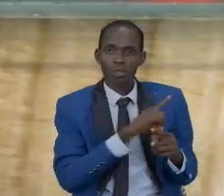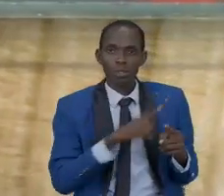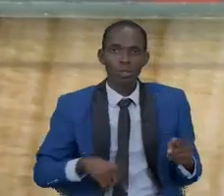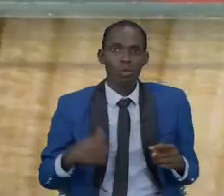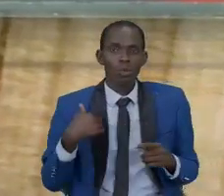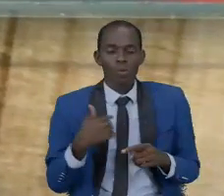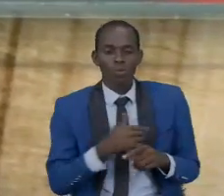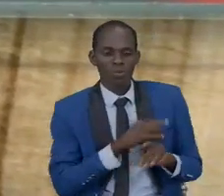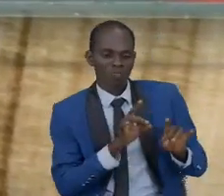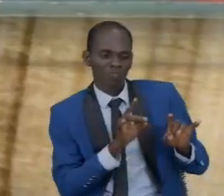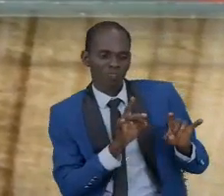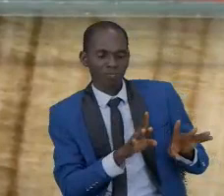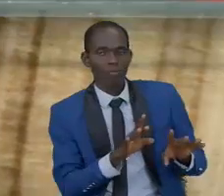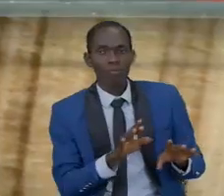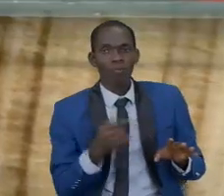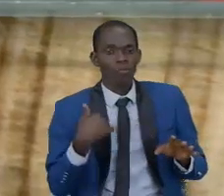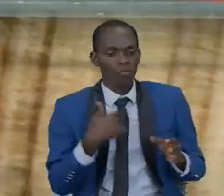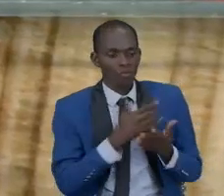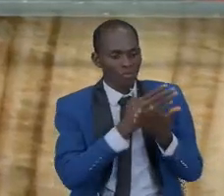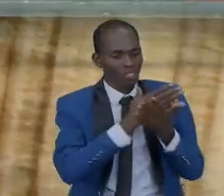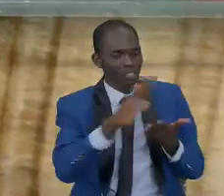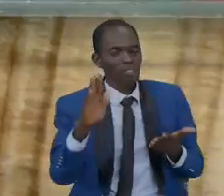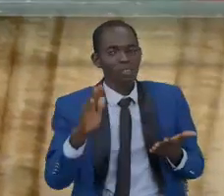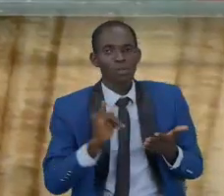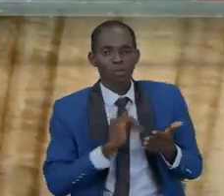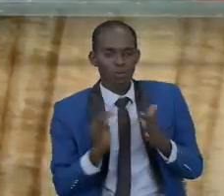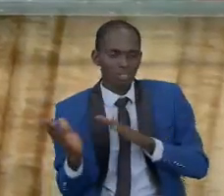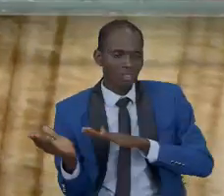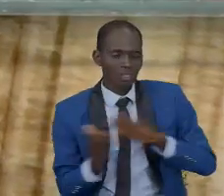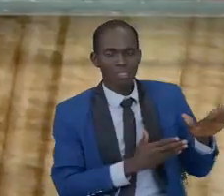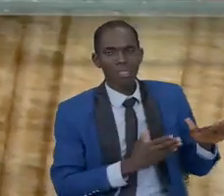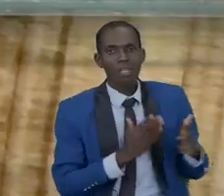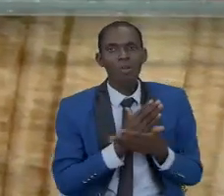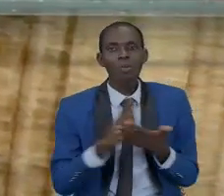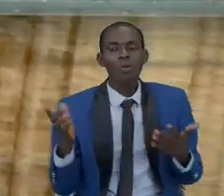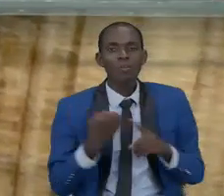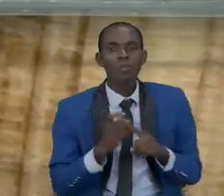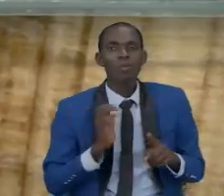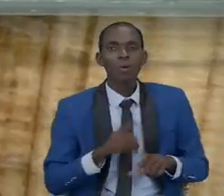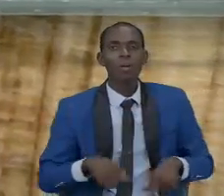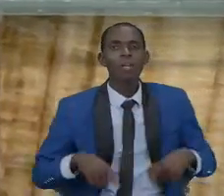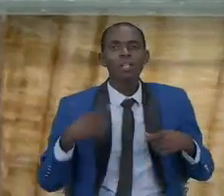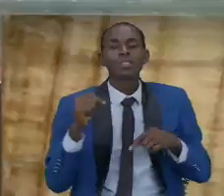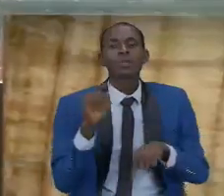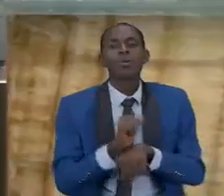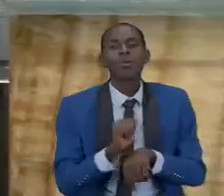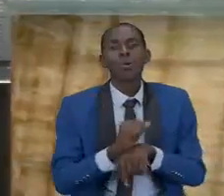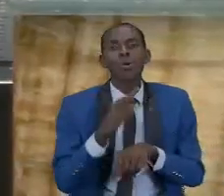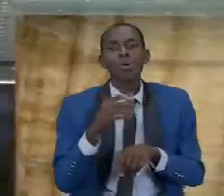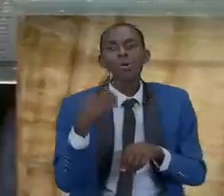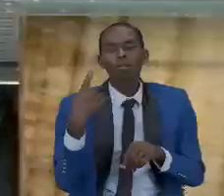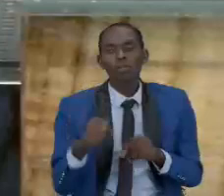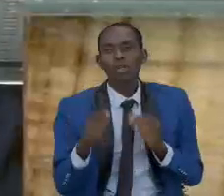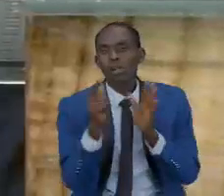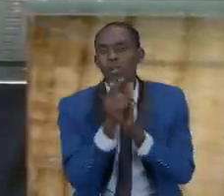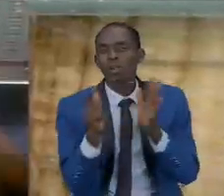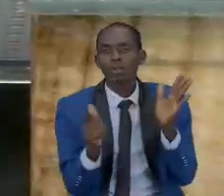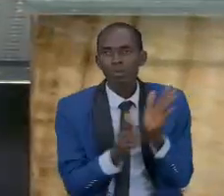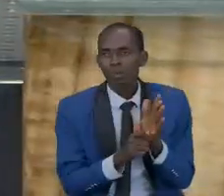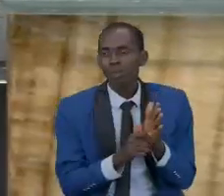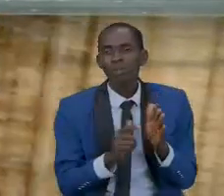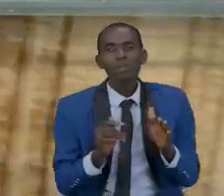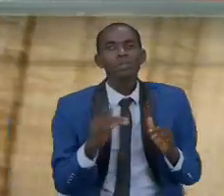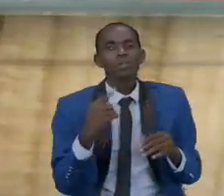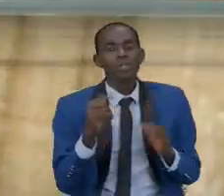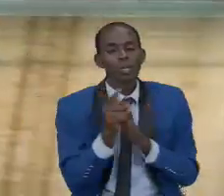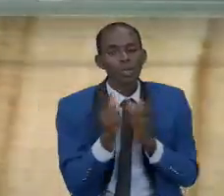holy church we push away from our lives The Works of the law all those works of the law the law